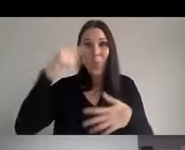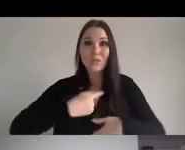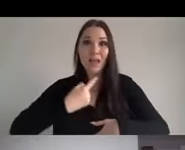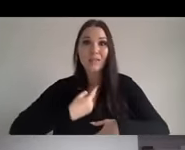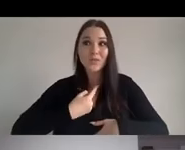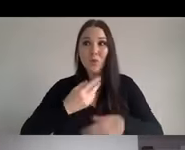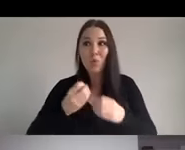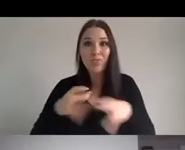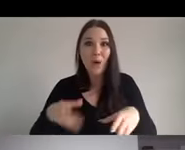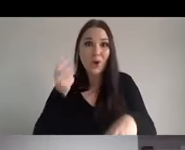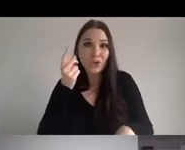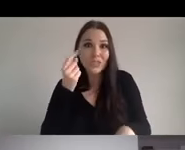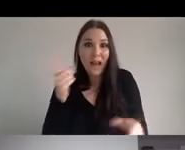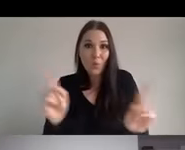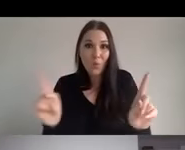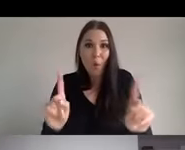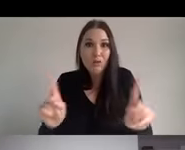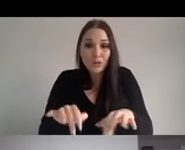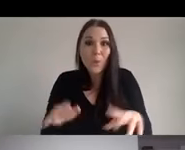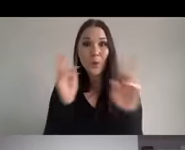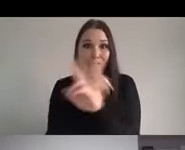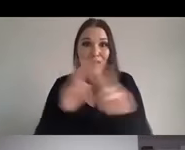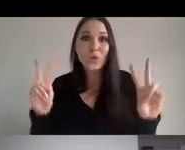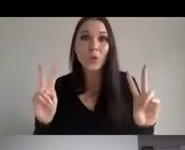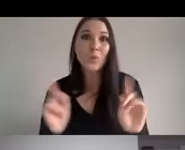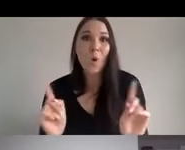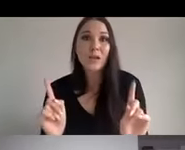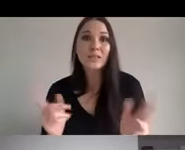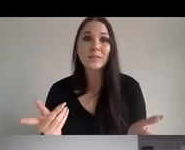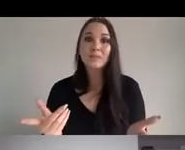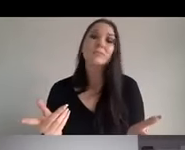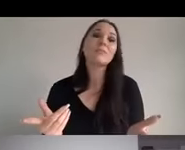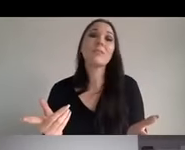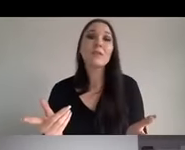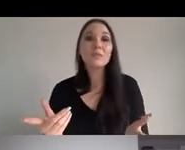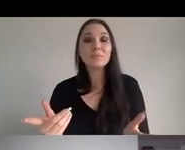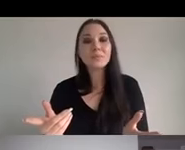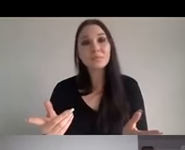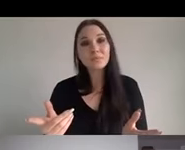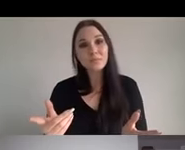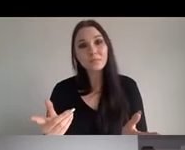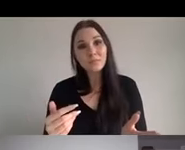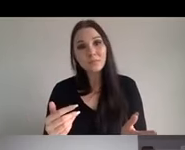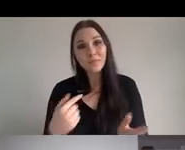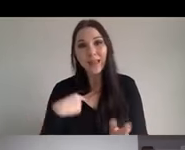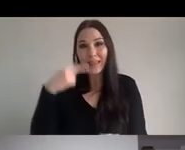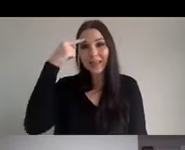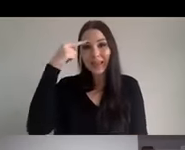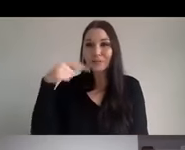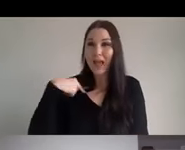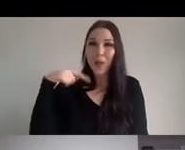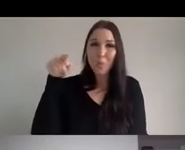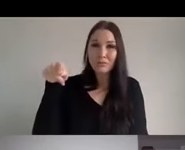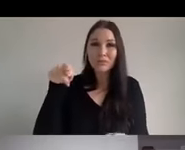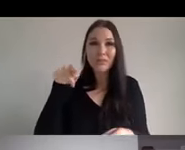might see one or two big players, maybe in Berlin, one or two players in Munich, and they kind of think, you know, I want a piece of that